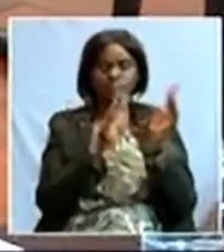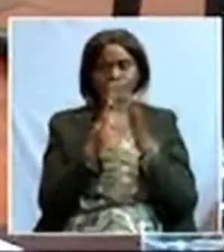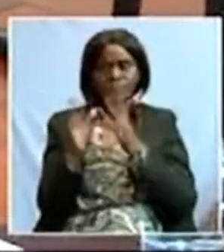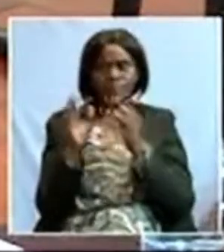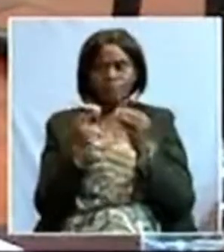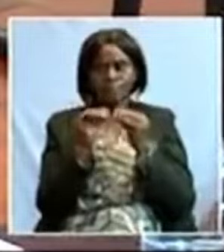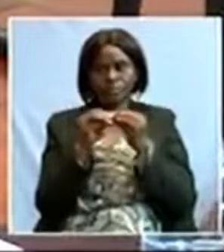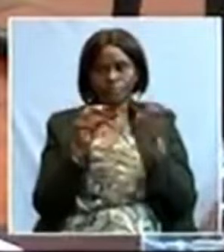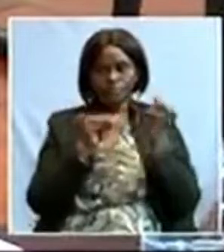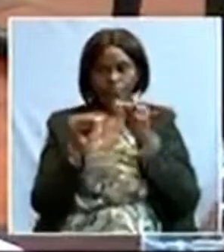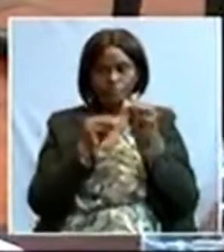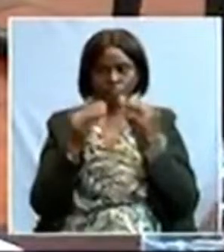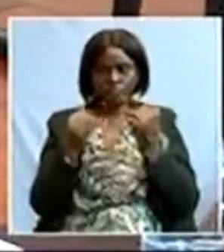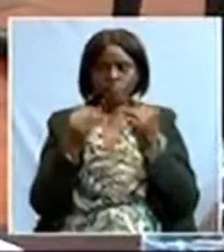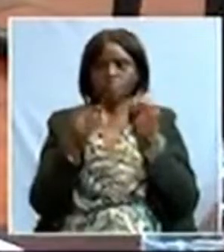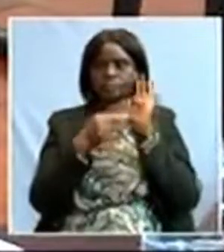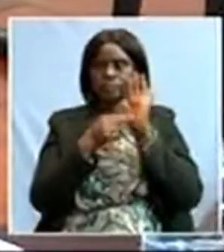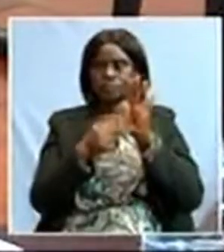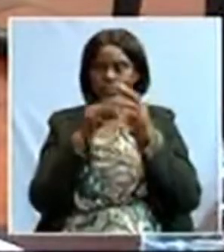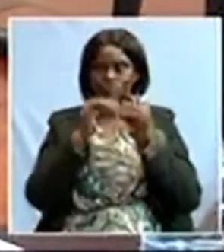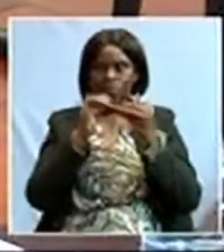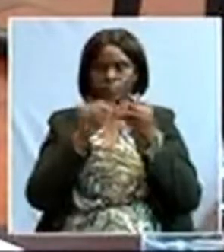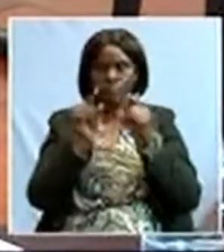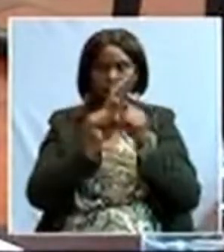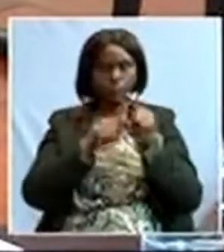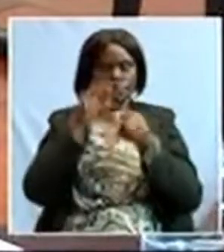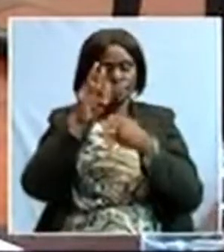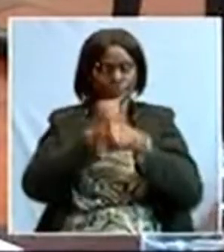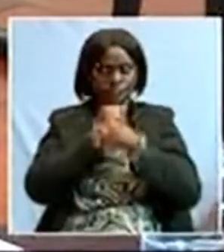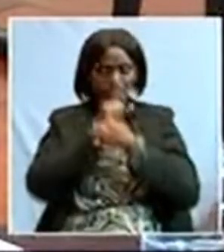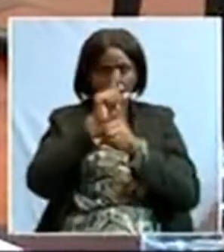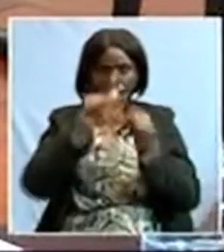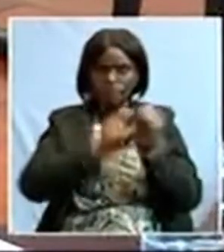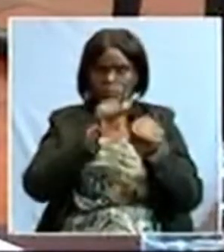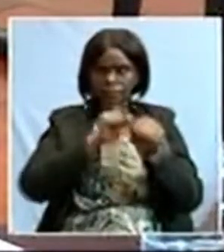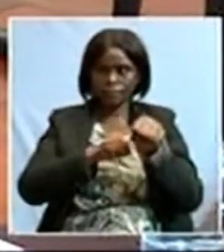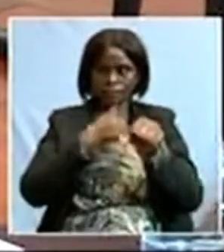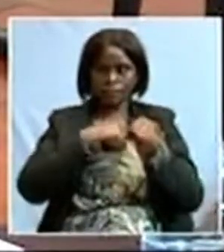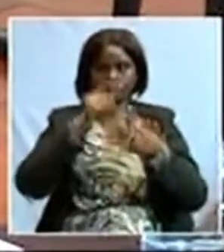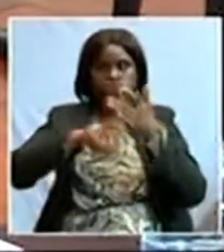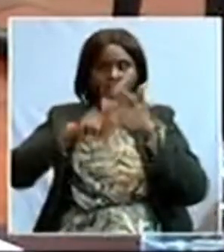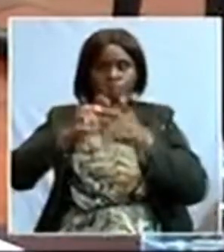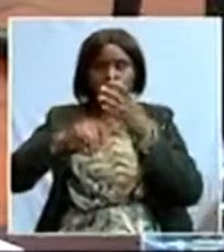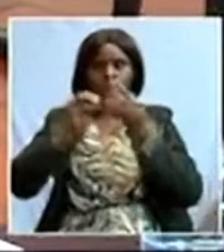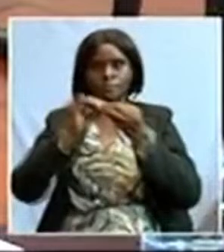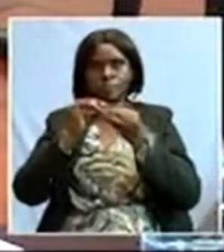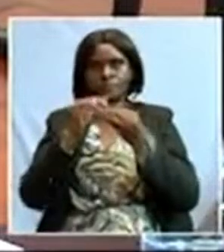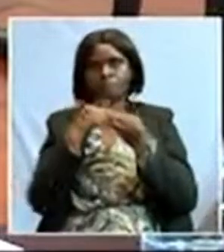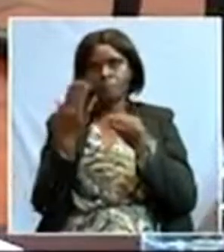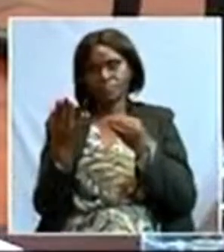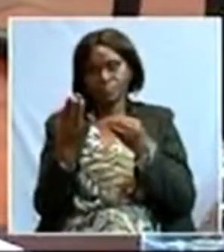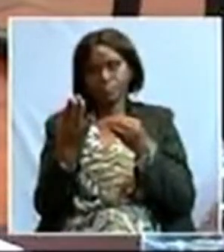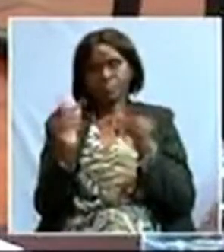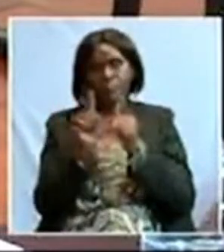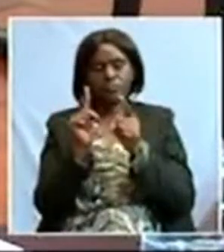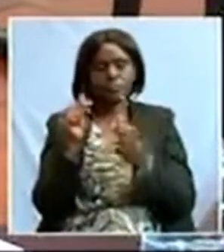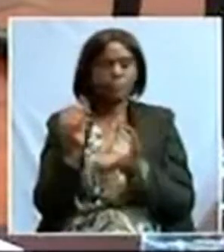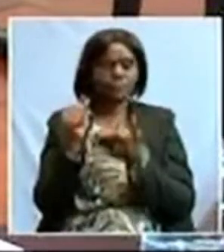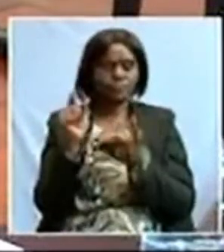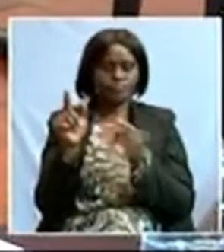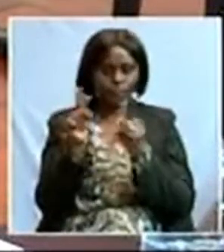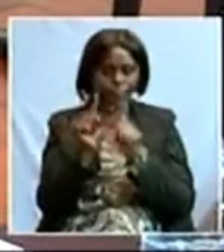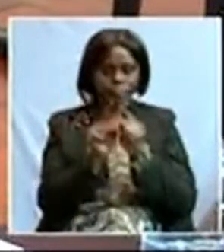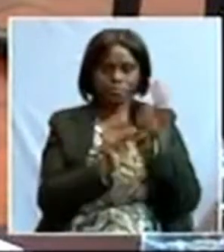measure. Management wishes to indicate that it shall ensure that every time there are deductions at source, the budget